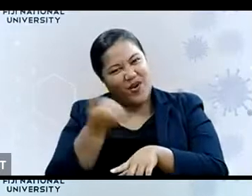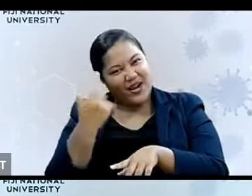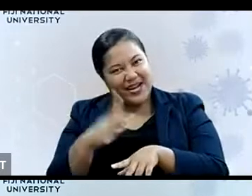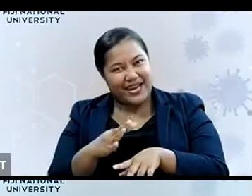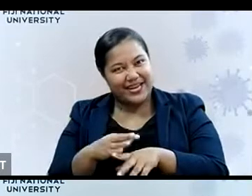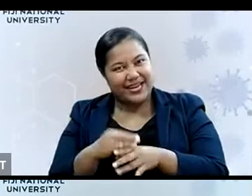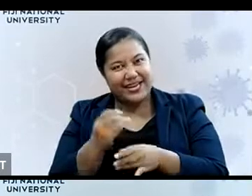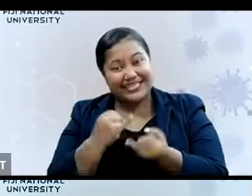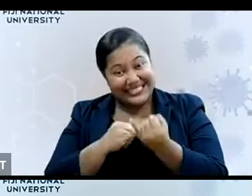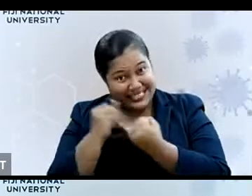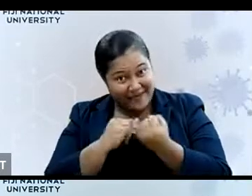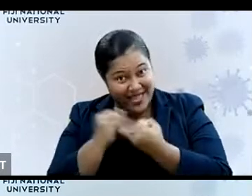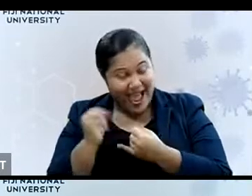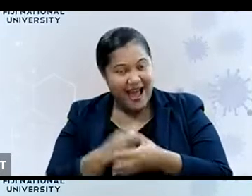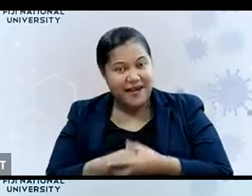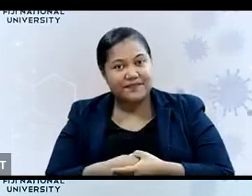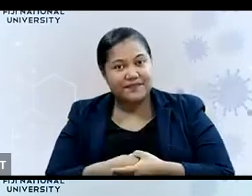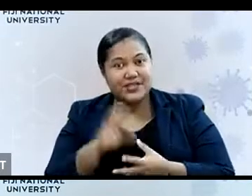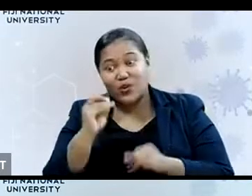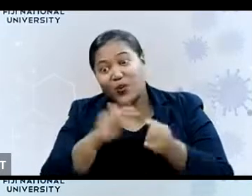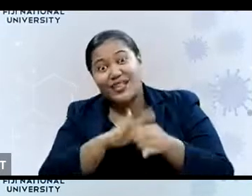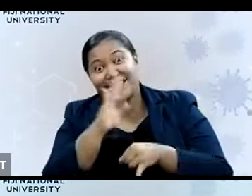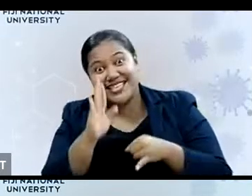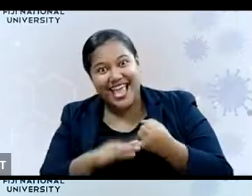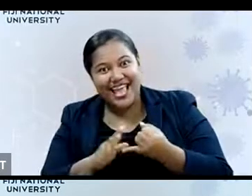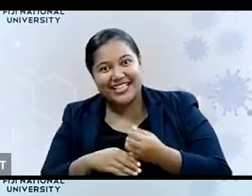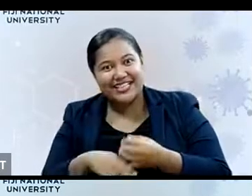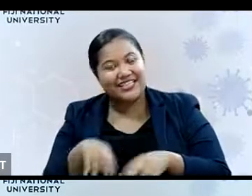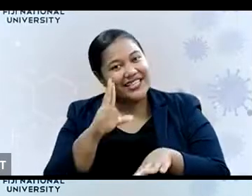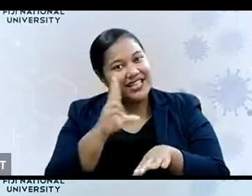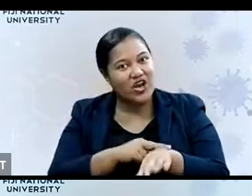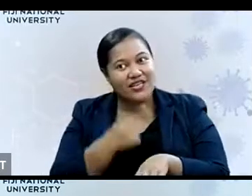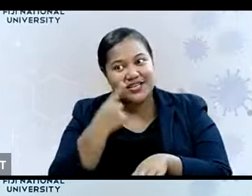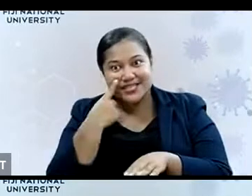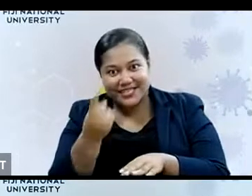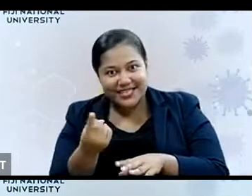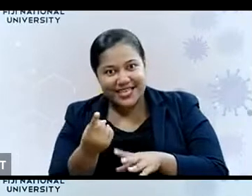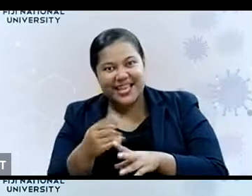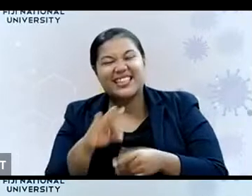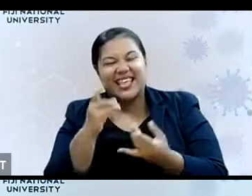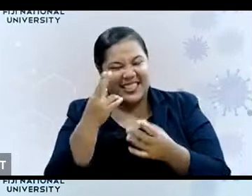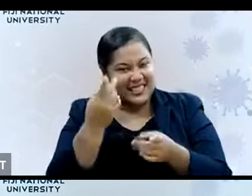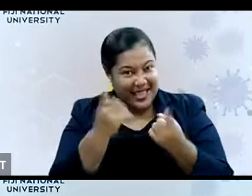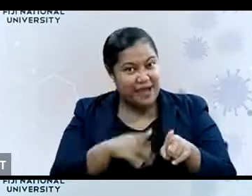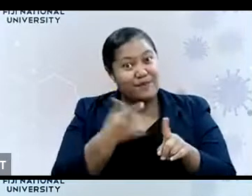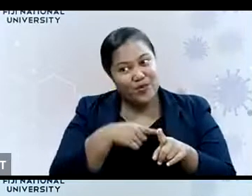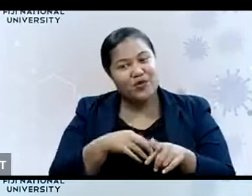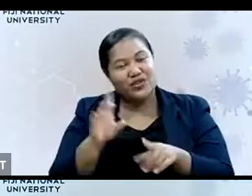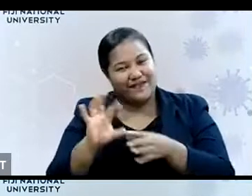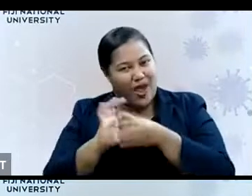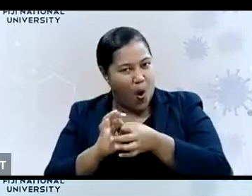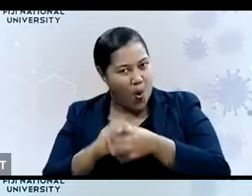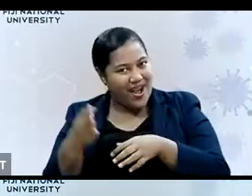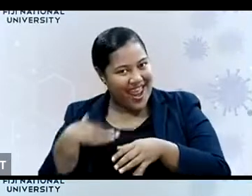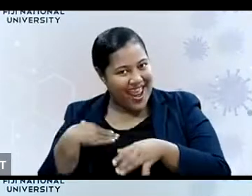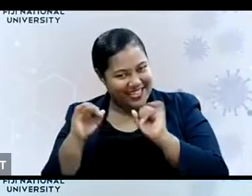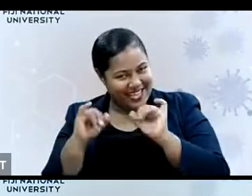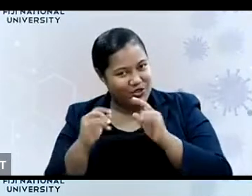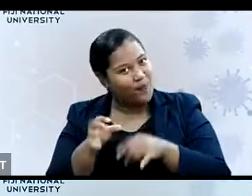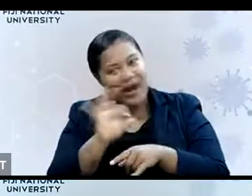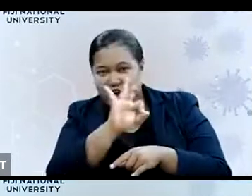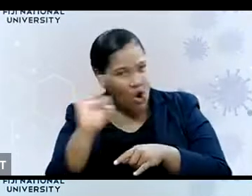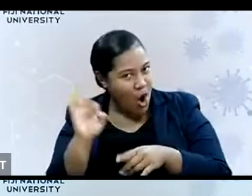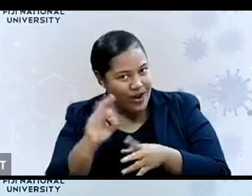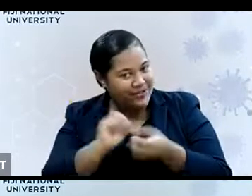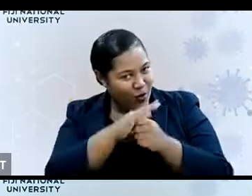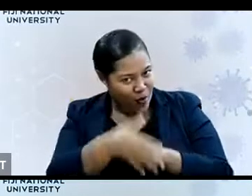severe illnesses that in the end, their doctor said that they died from these illnesses and not COVID-19. So as everyone in Fiji knows that